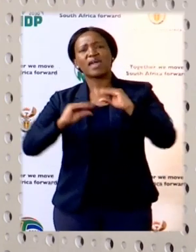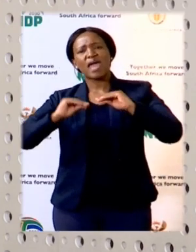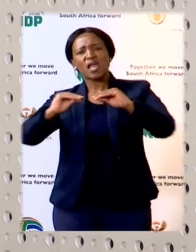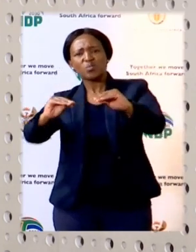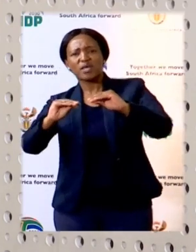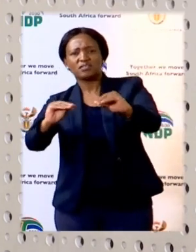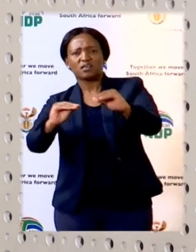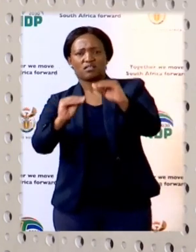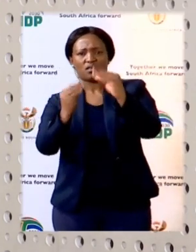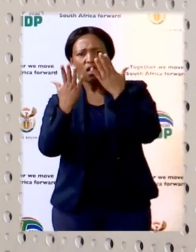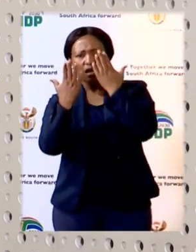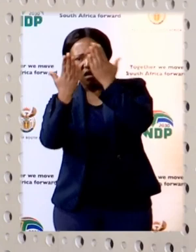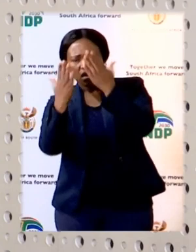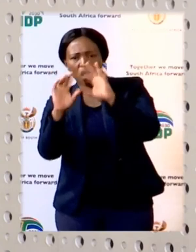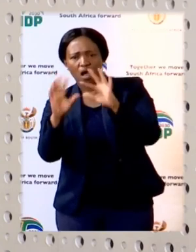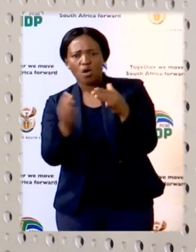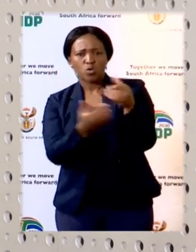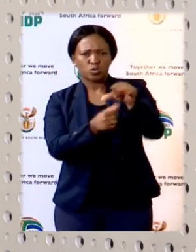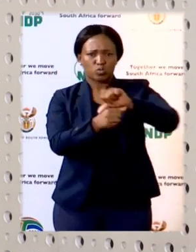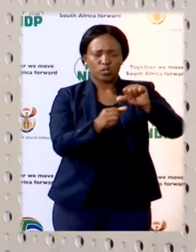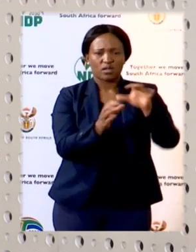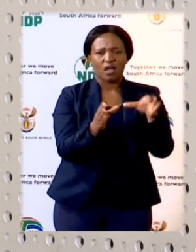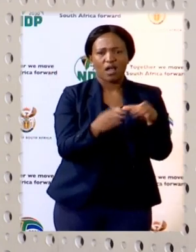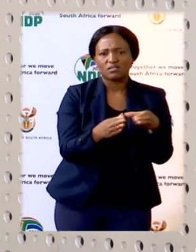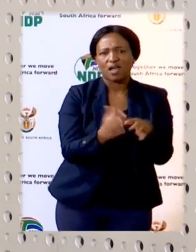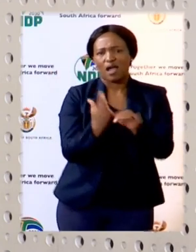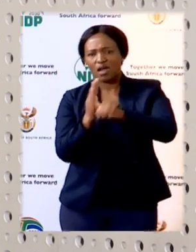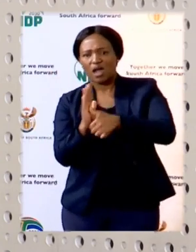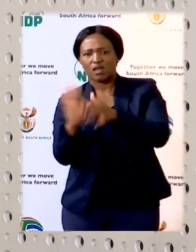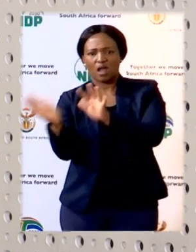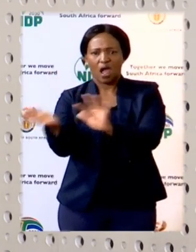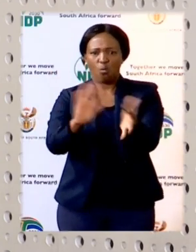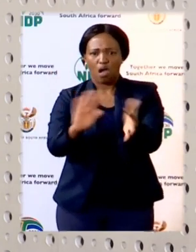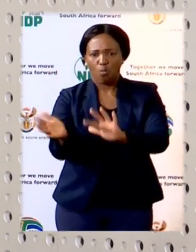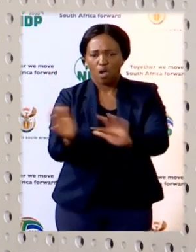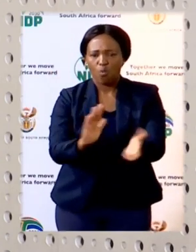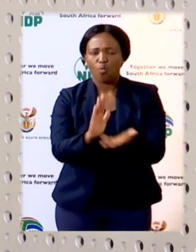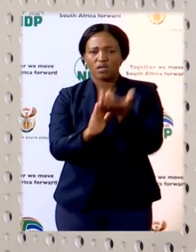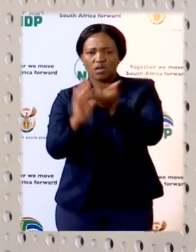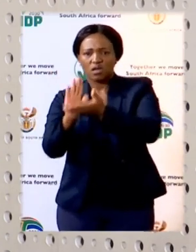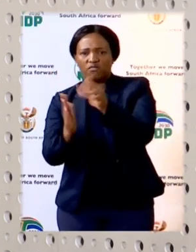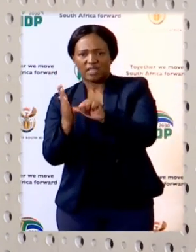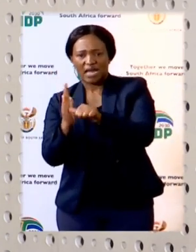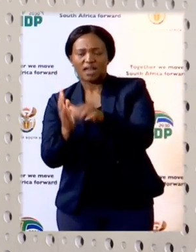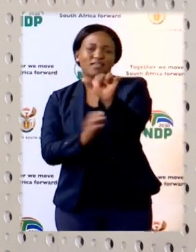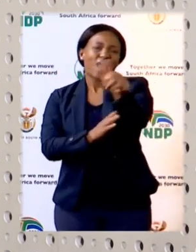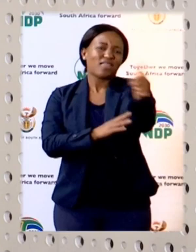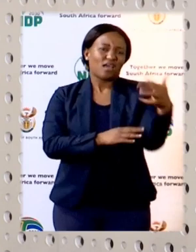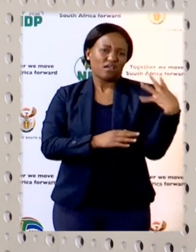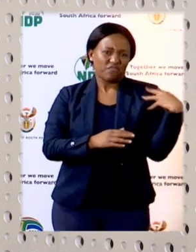the social cluster, on the issues of increased grants and other related